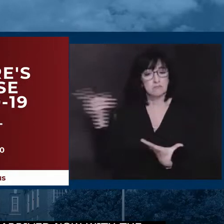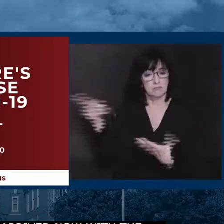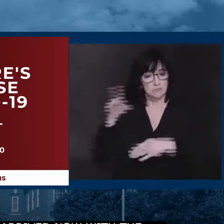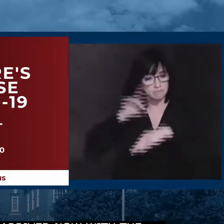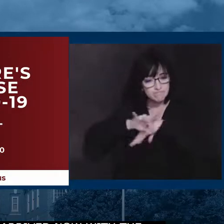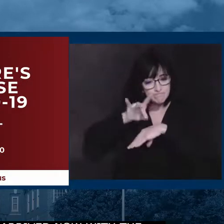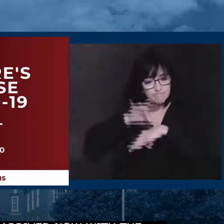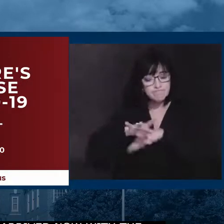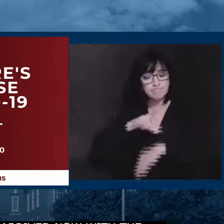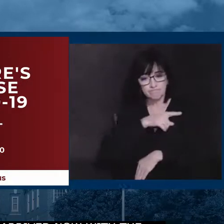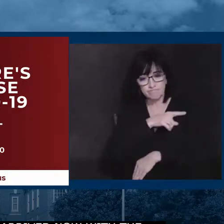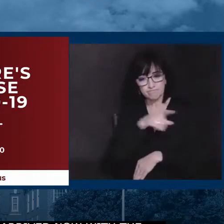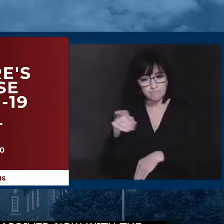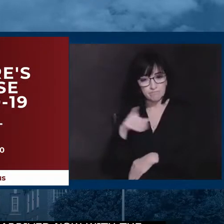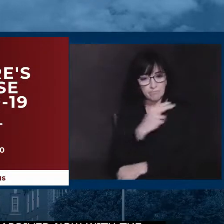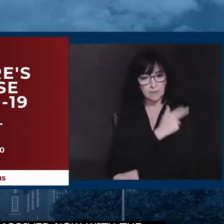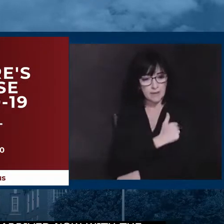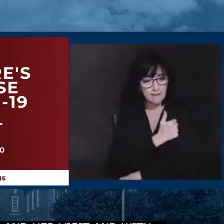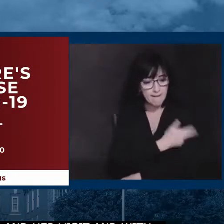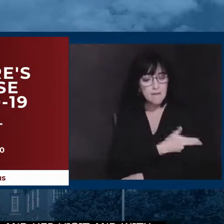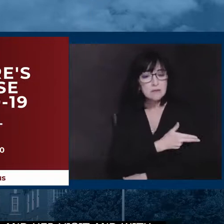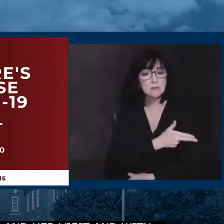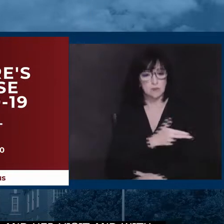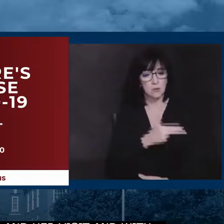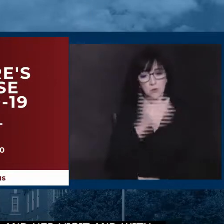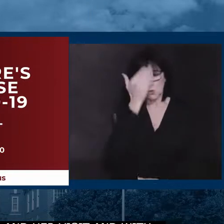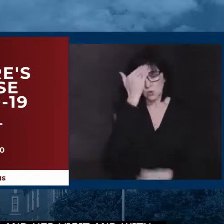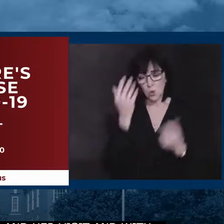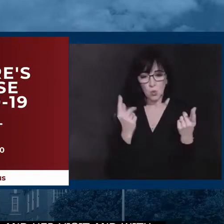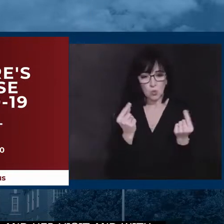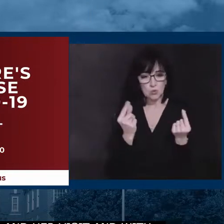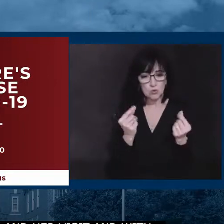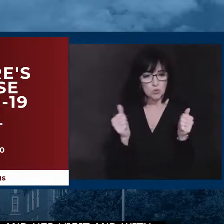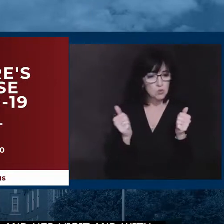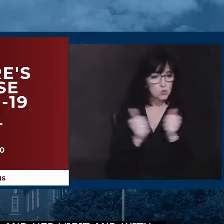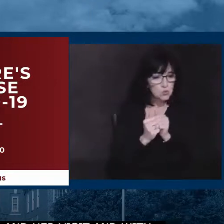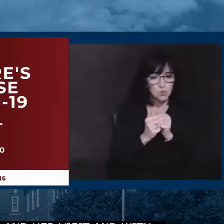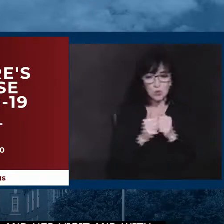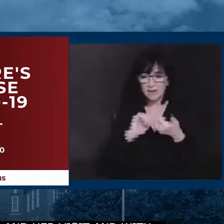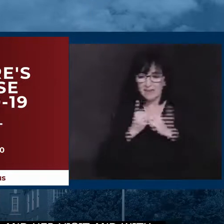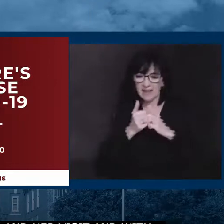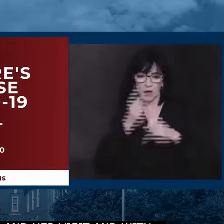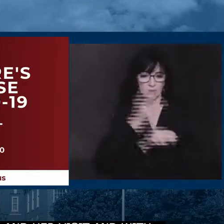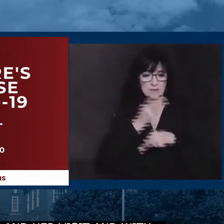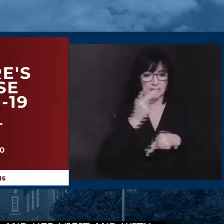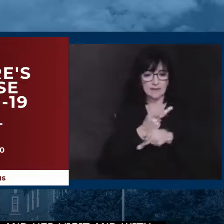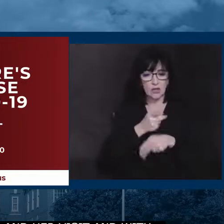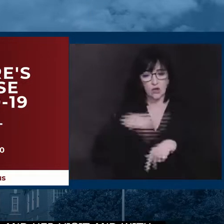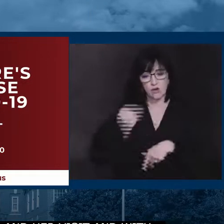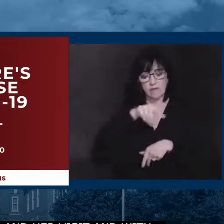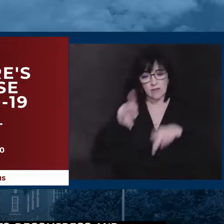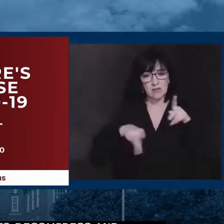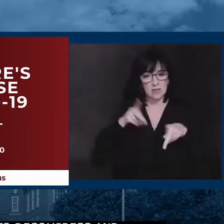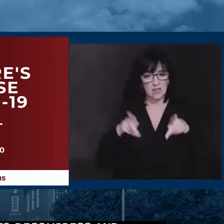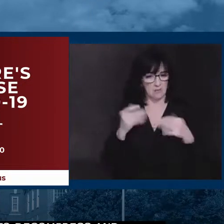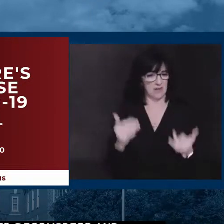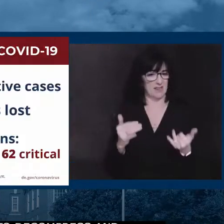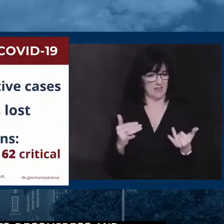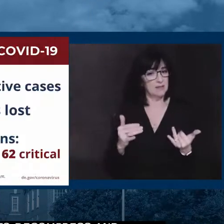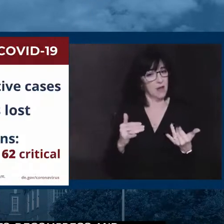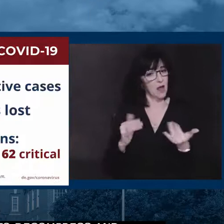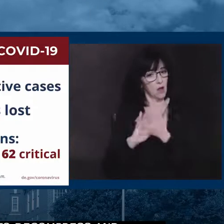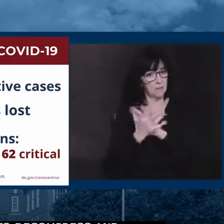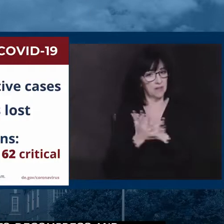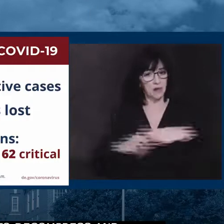to decompress and to manage the emergency populations that they're seeing. So let's go to our dashboard